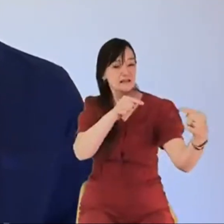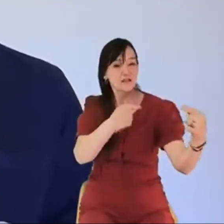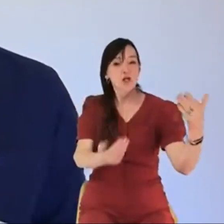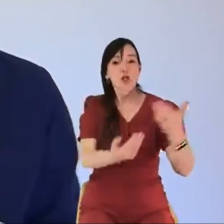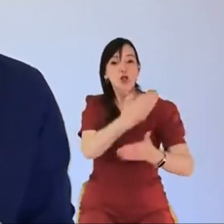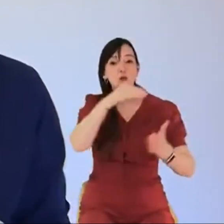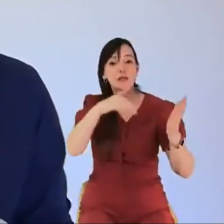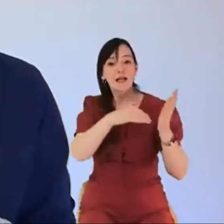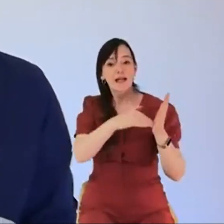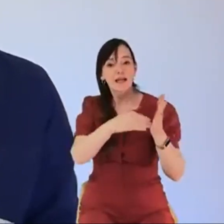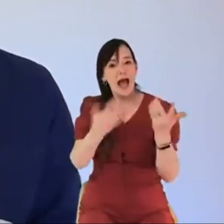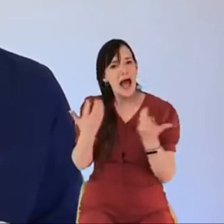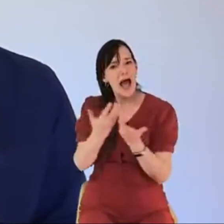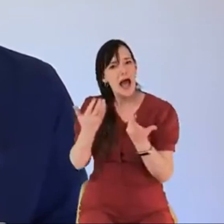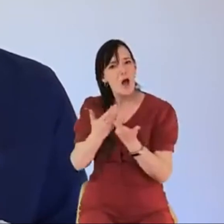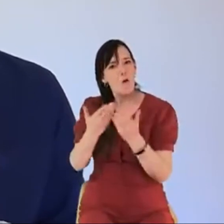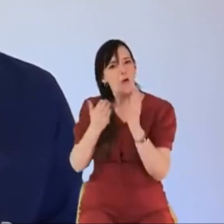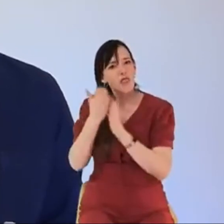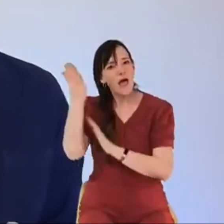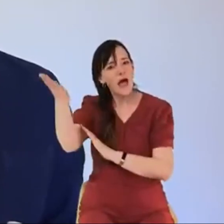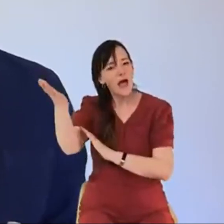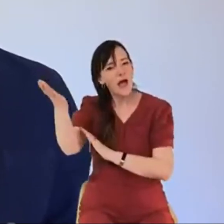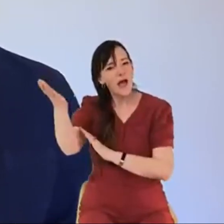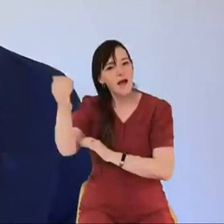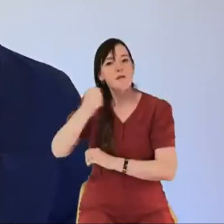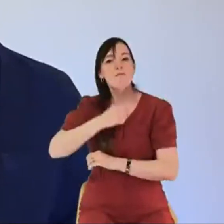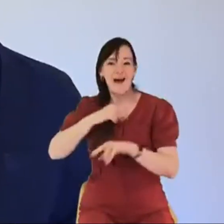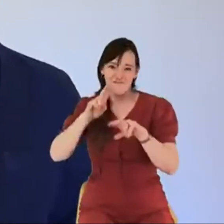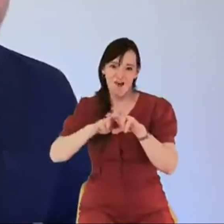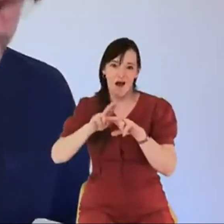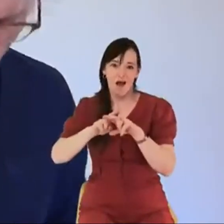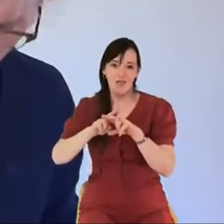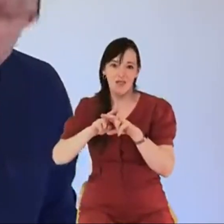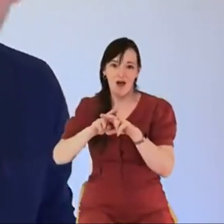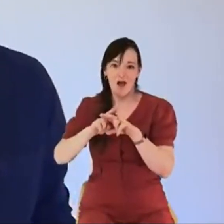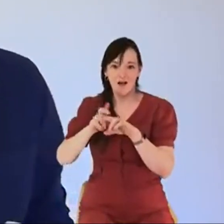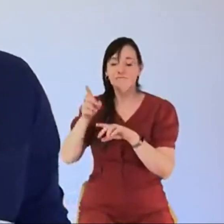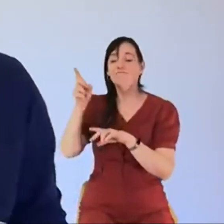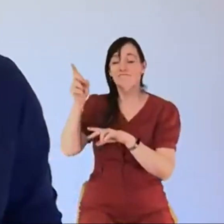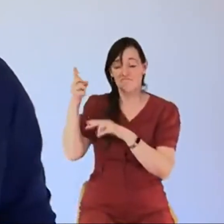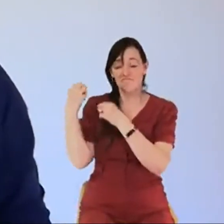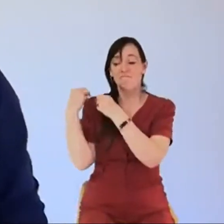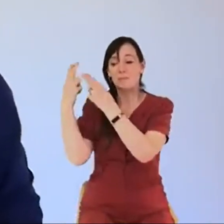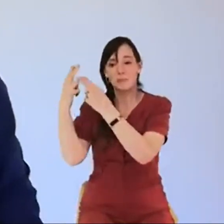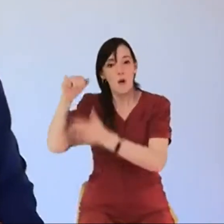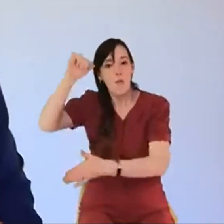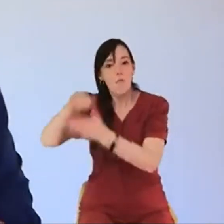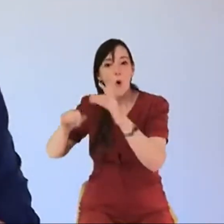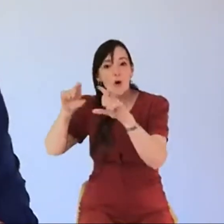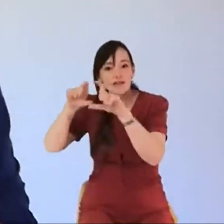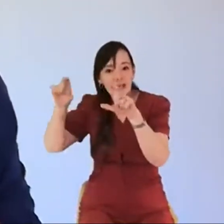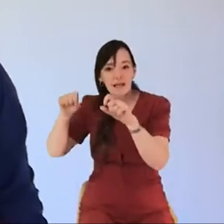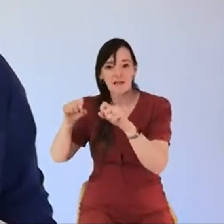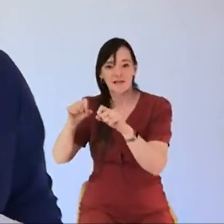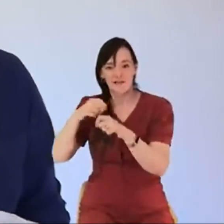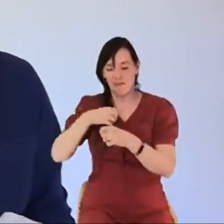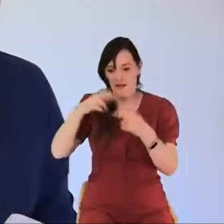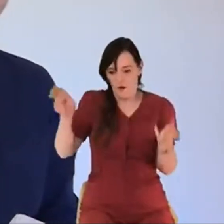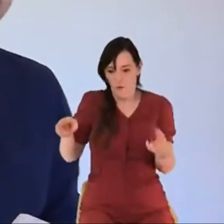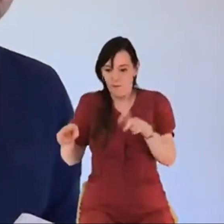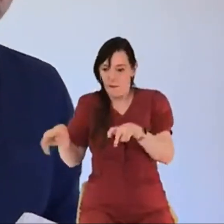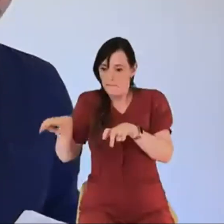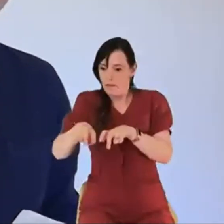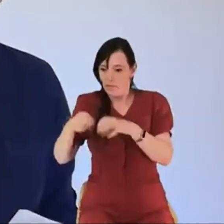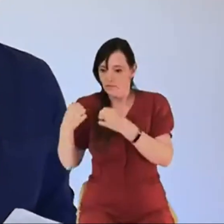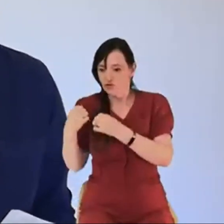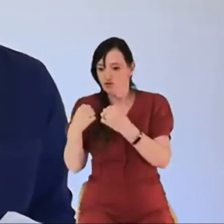my dad took me he bought the tickets he drove us to the station he got us on